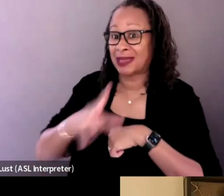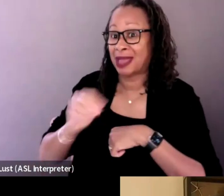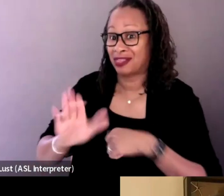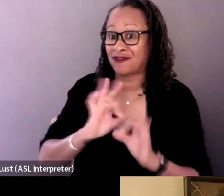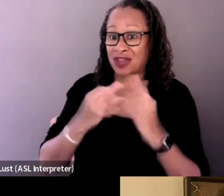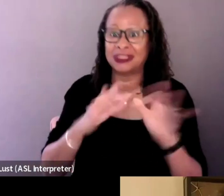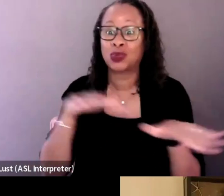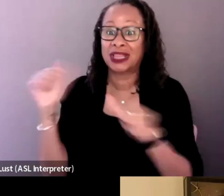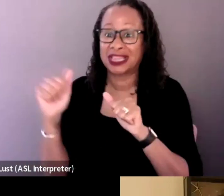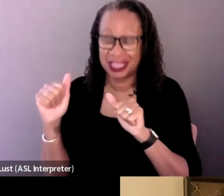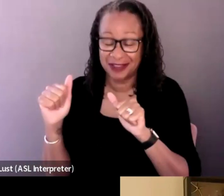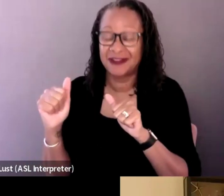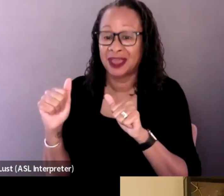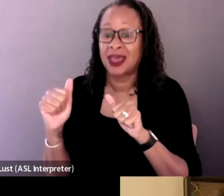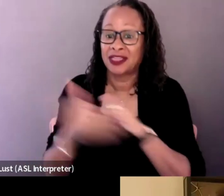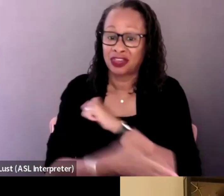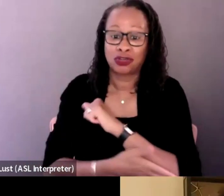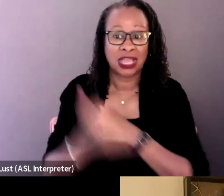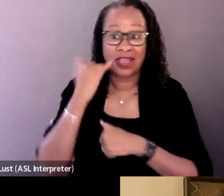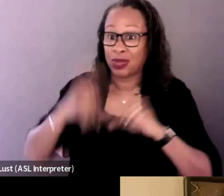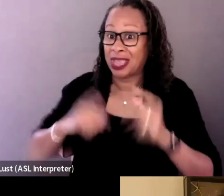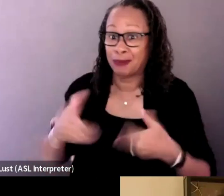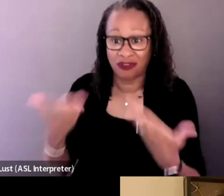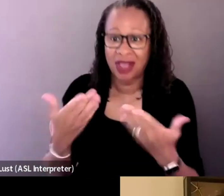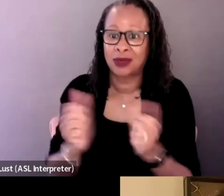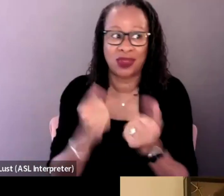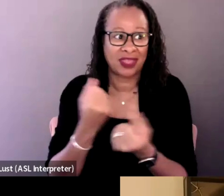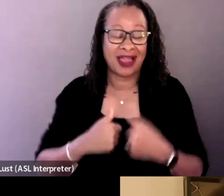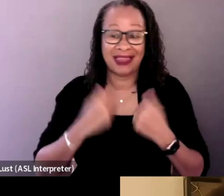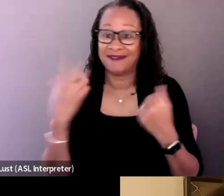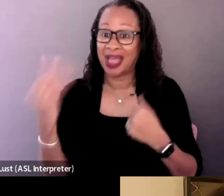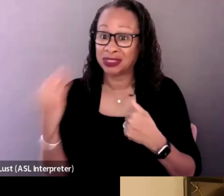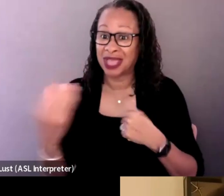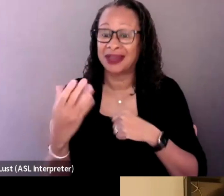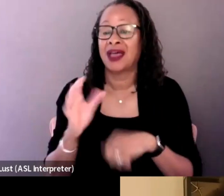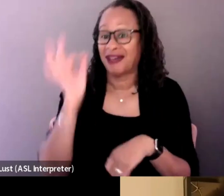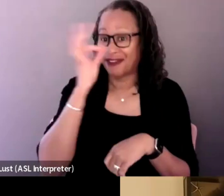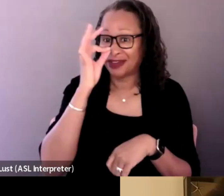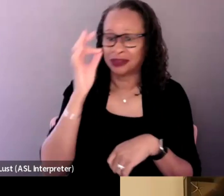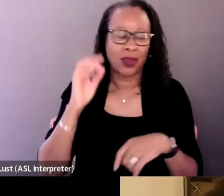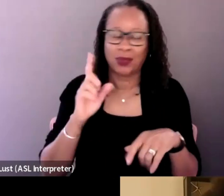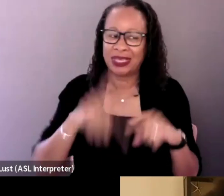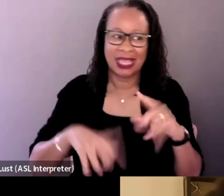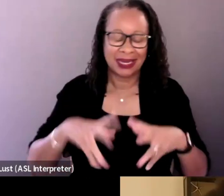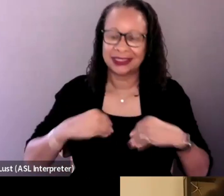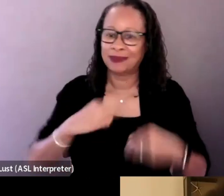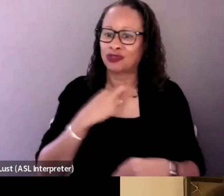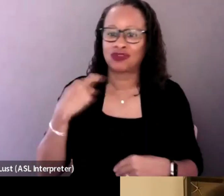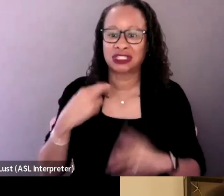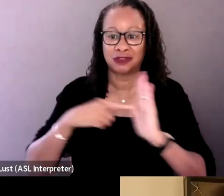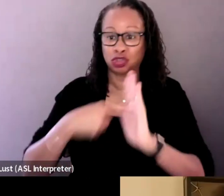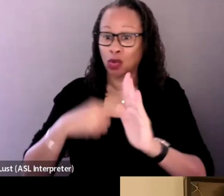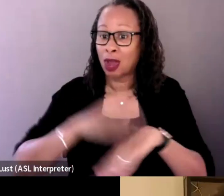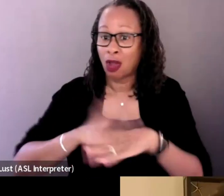to provide them and their family to leave the country and provide them with a life outside, then we'd rather not take this risk of risking the lives